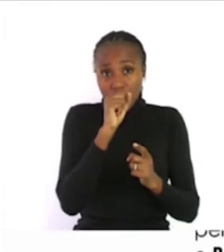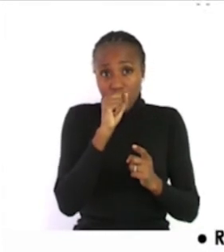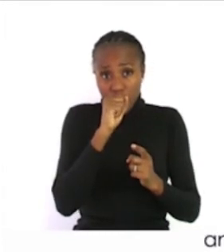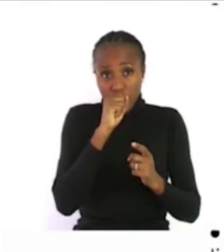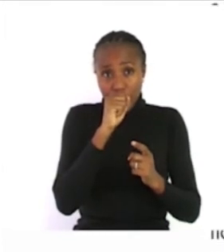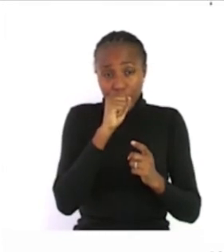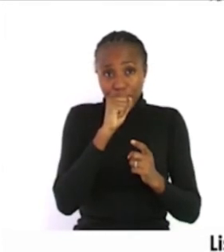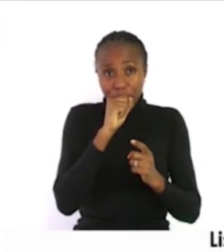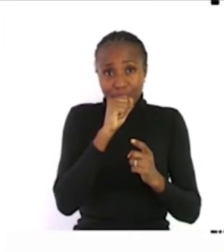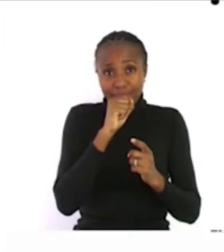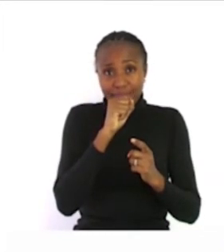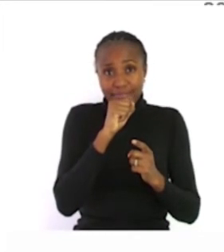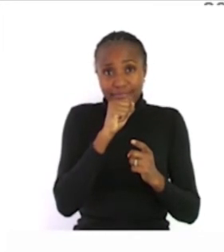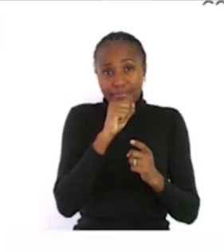TB